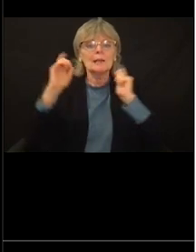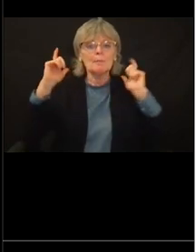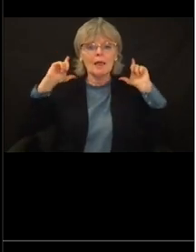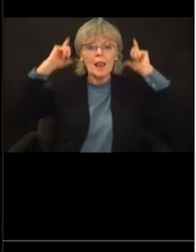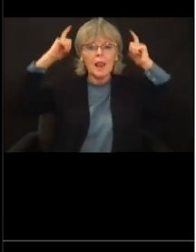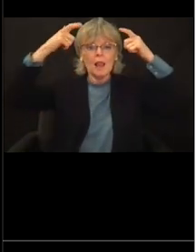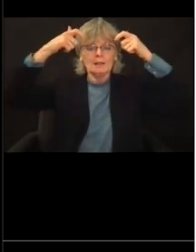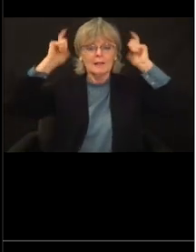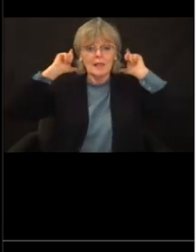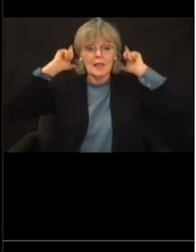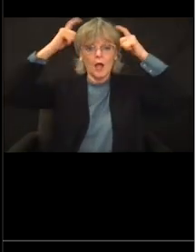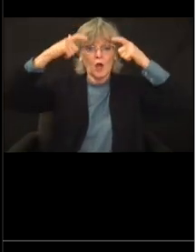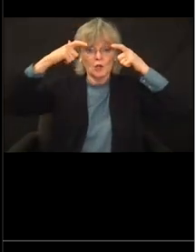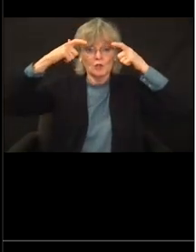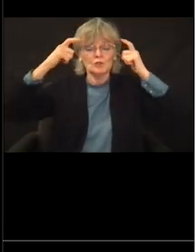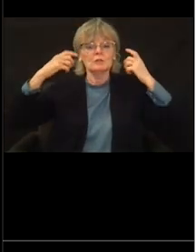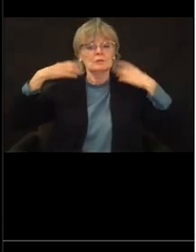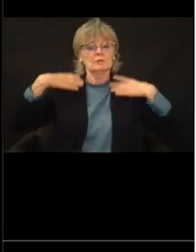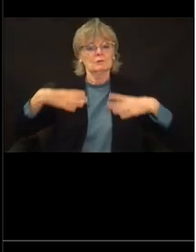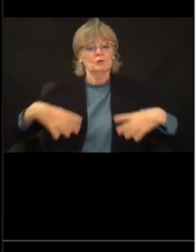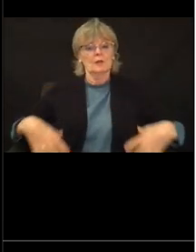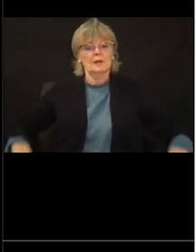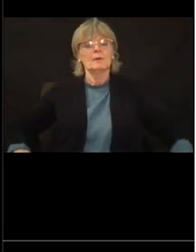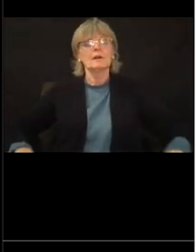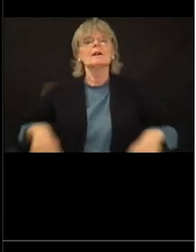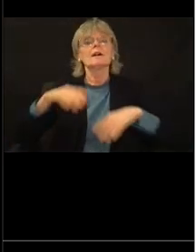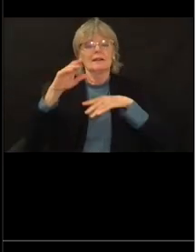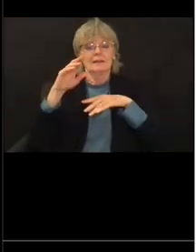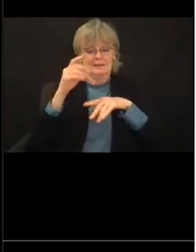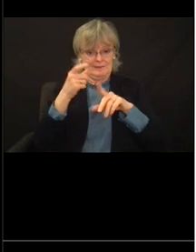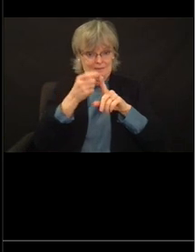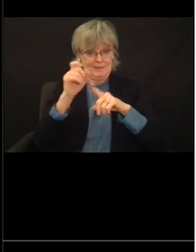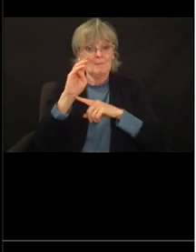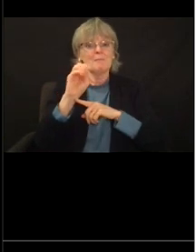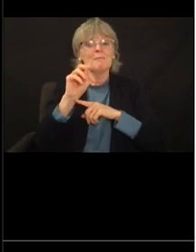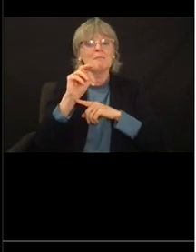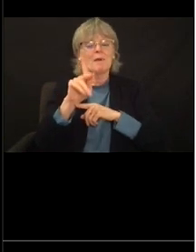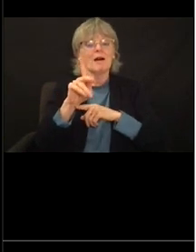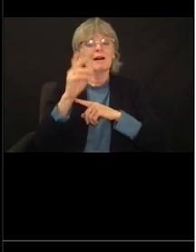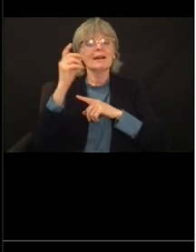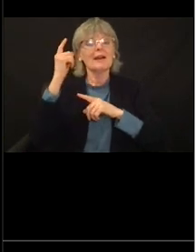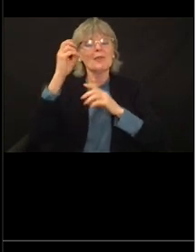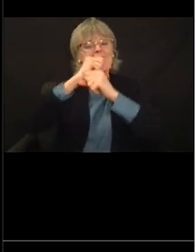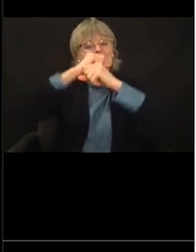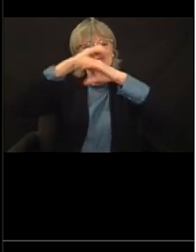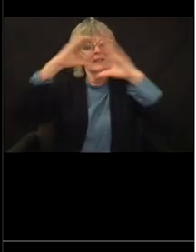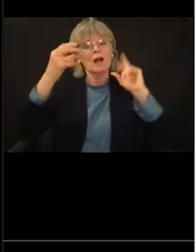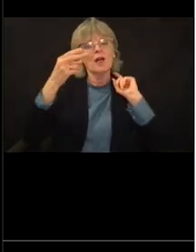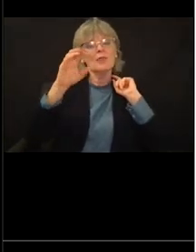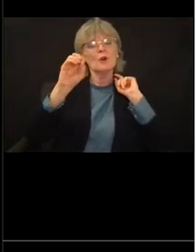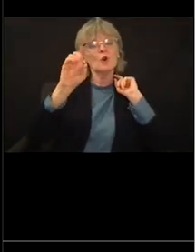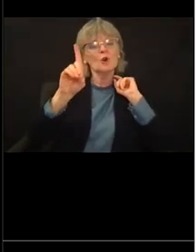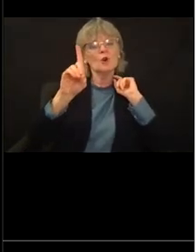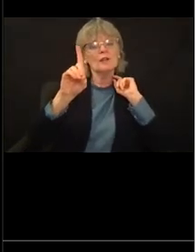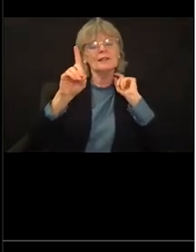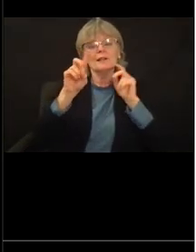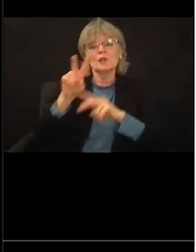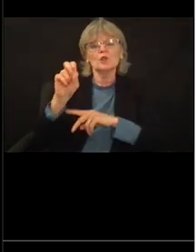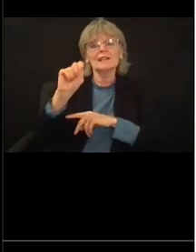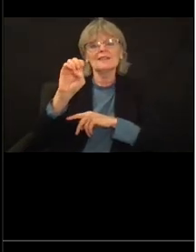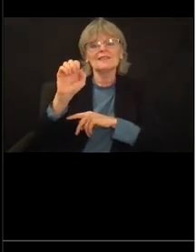their bodies. Monk seals got their name from monks. So if you think about the hood and then you look at a monk seal with like